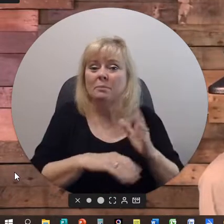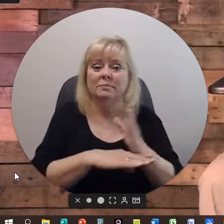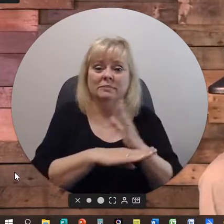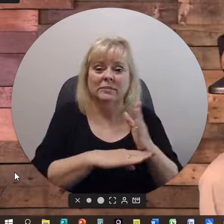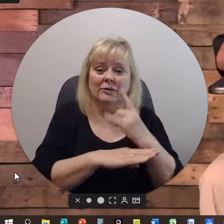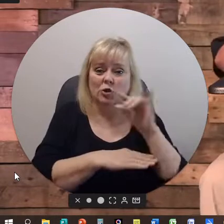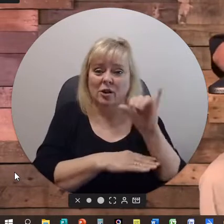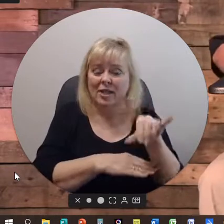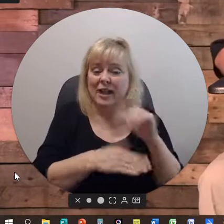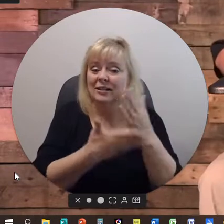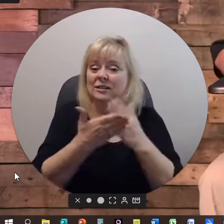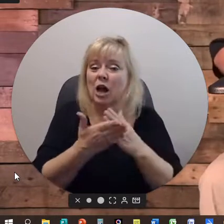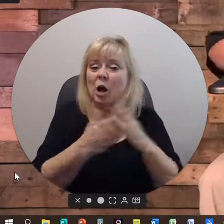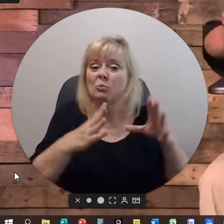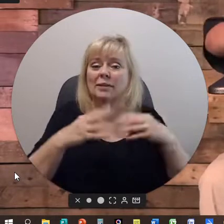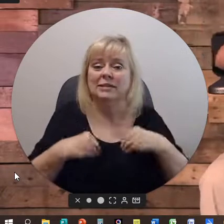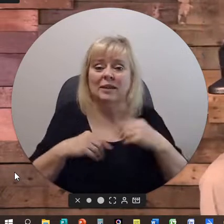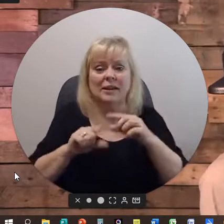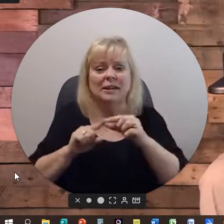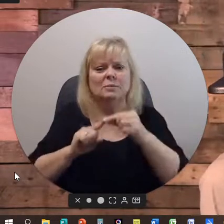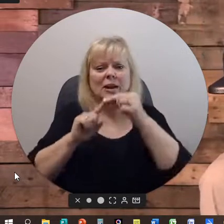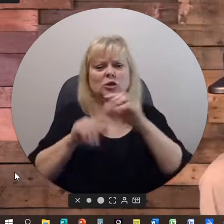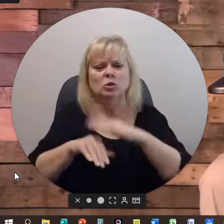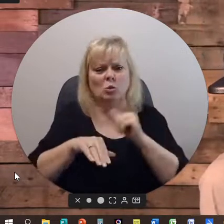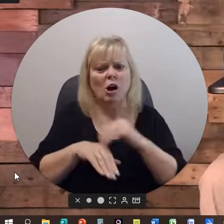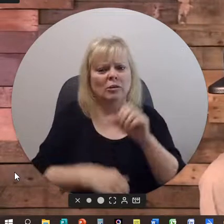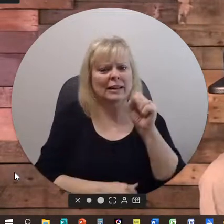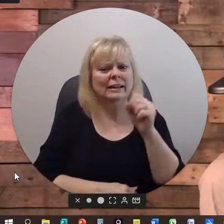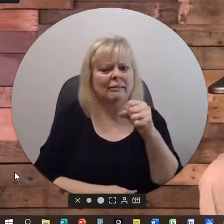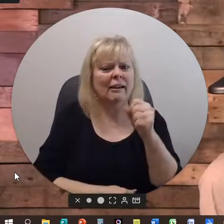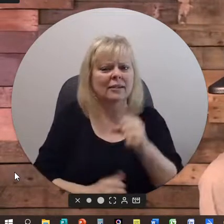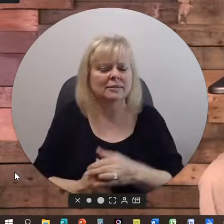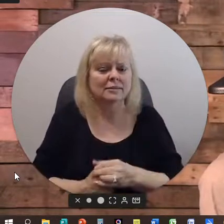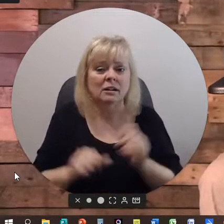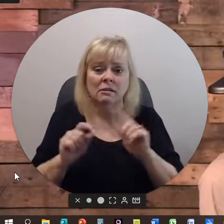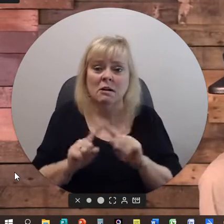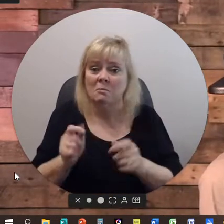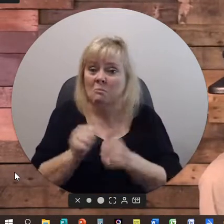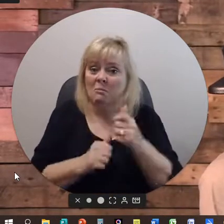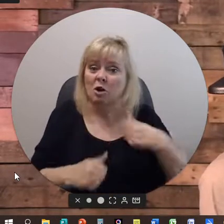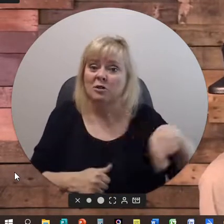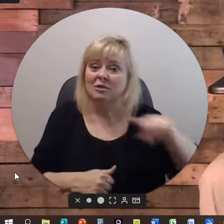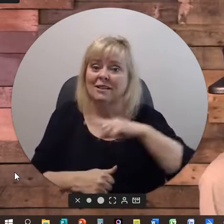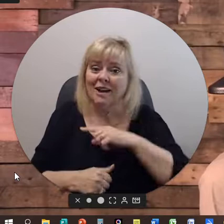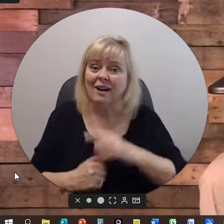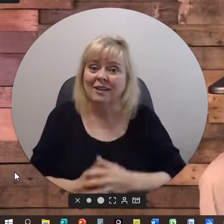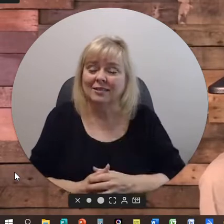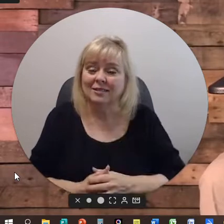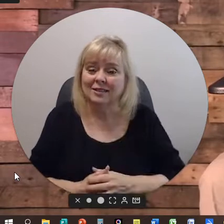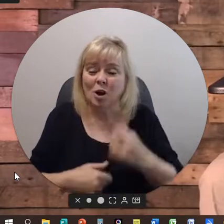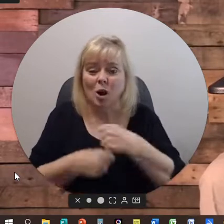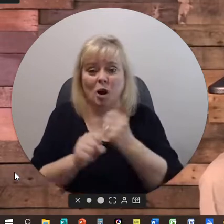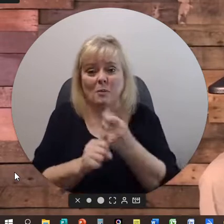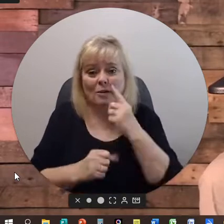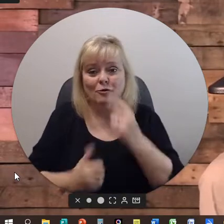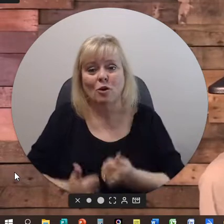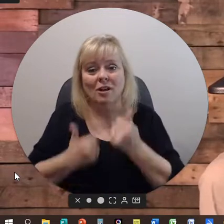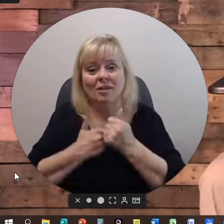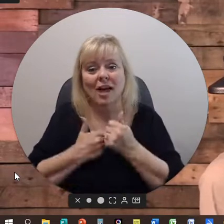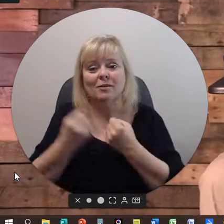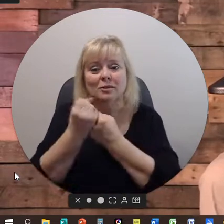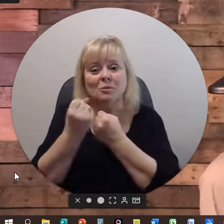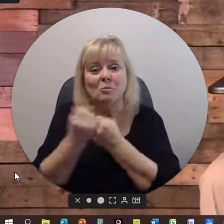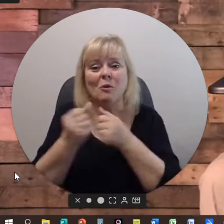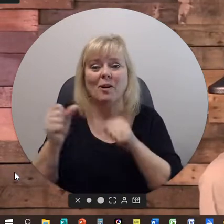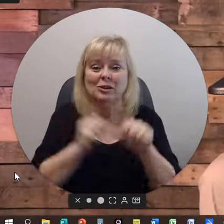special callings, no doubt. But most of us are made for life with one another, life in